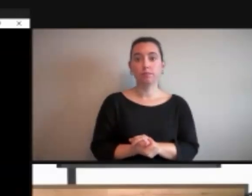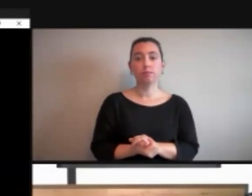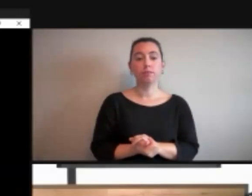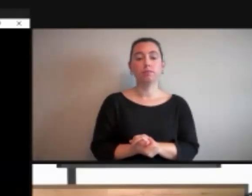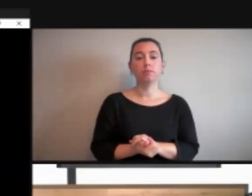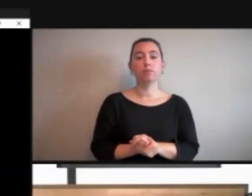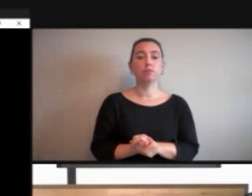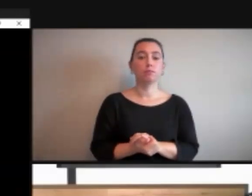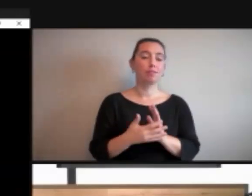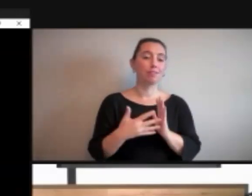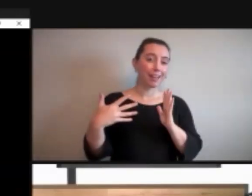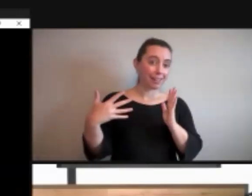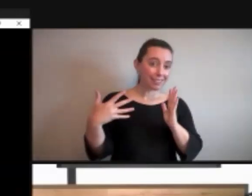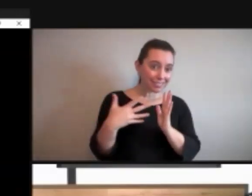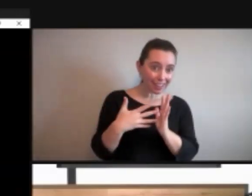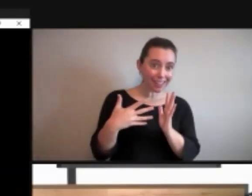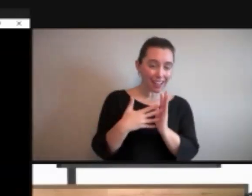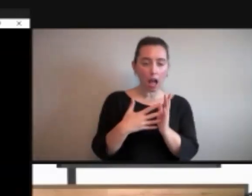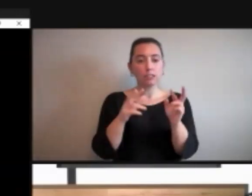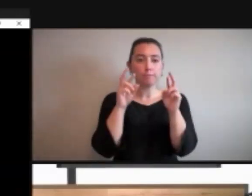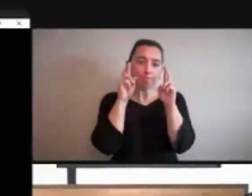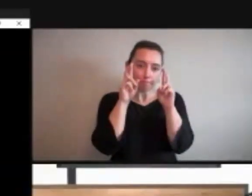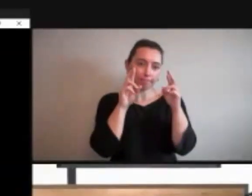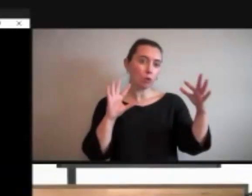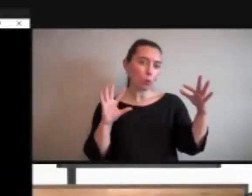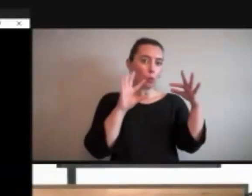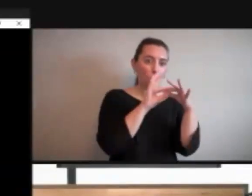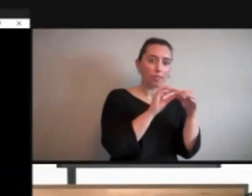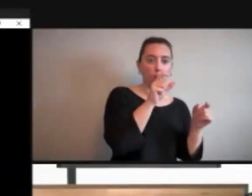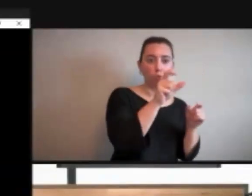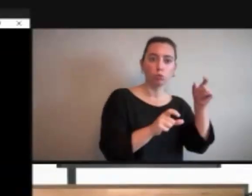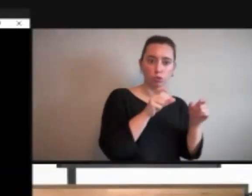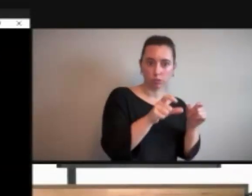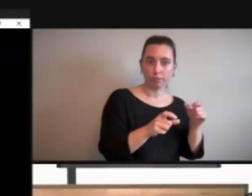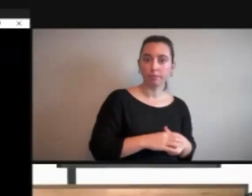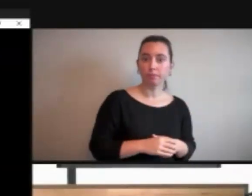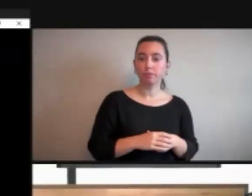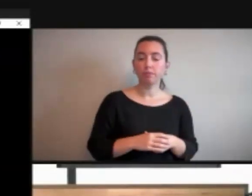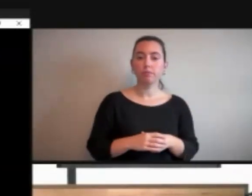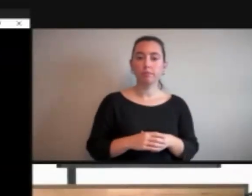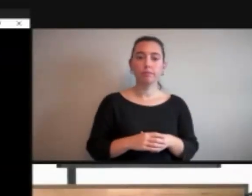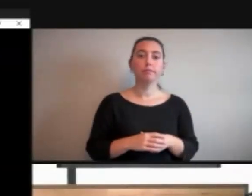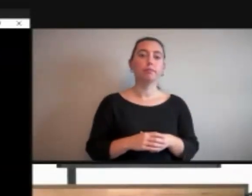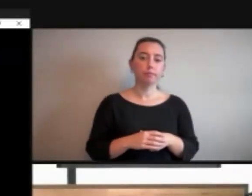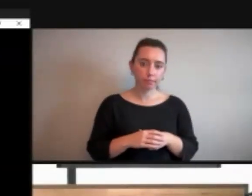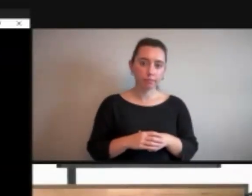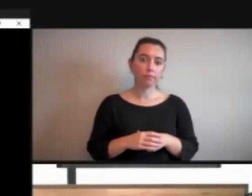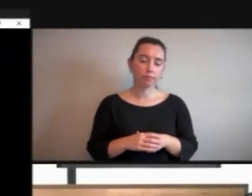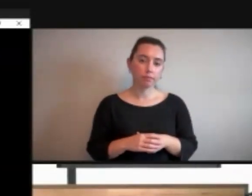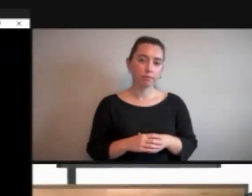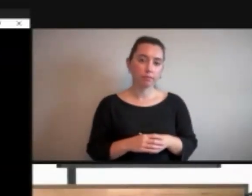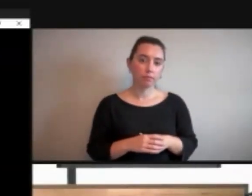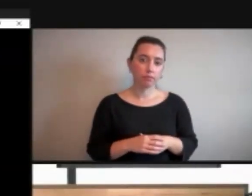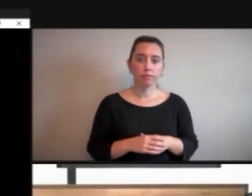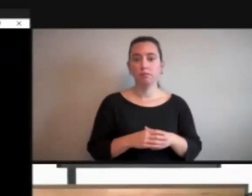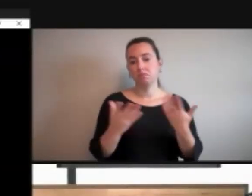if possibly, with help of the users. And next slide, please. So the procedure is also pretty